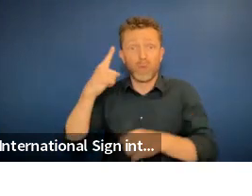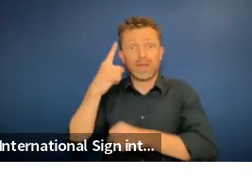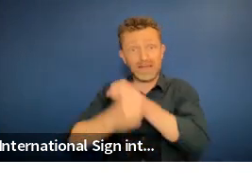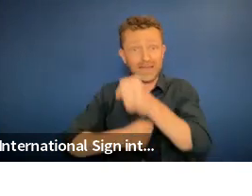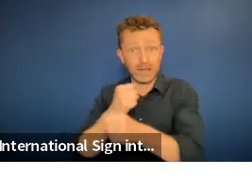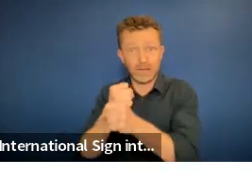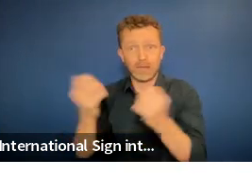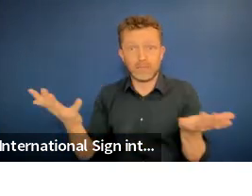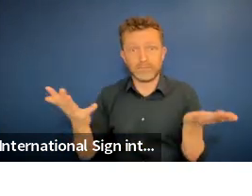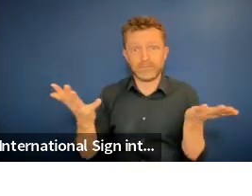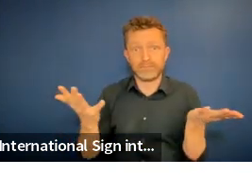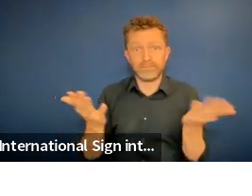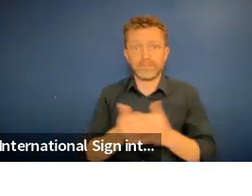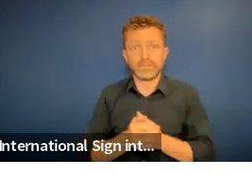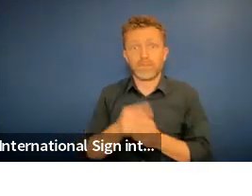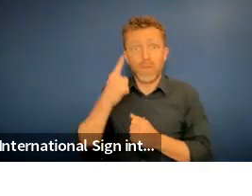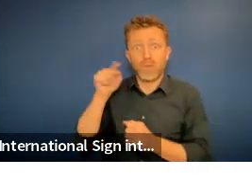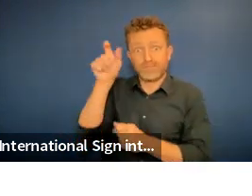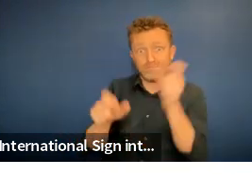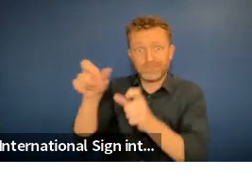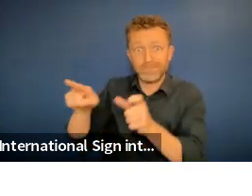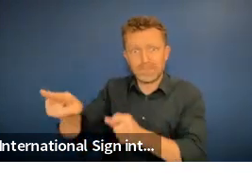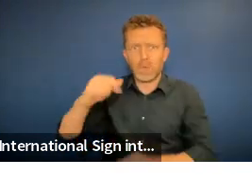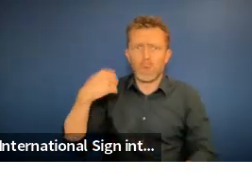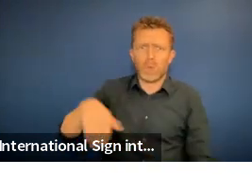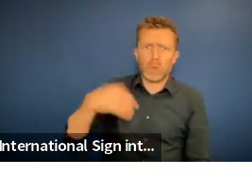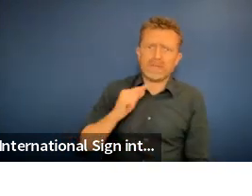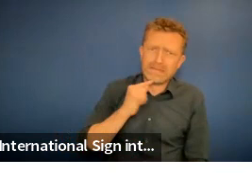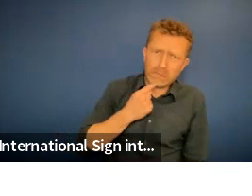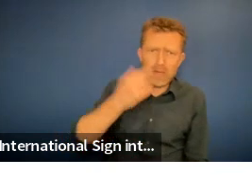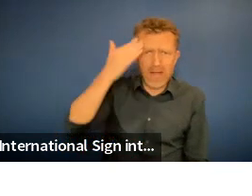look at a moderate severity, we could see that costs